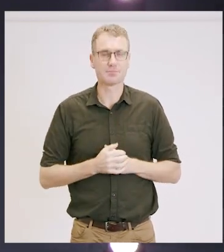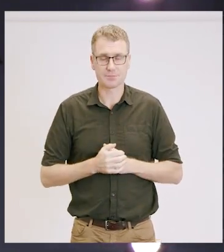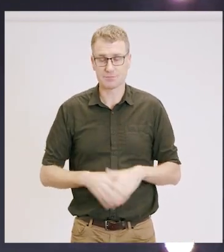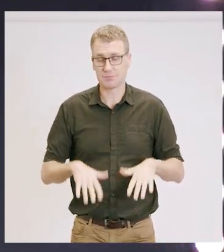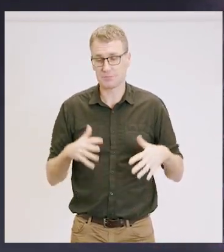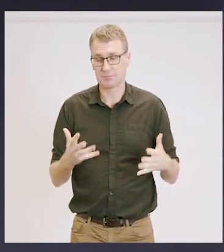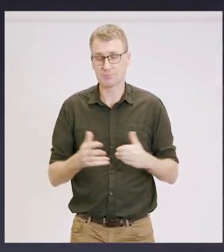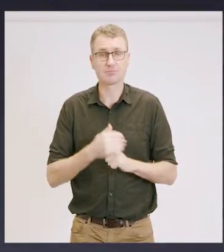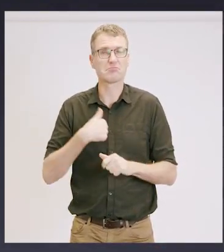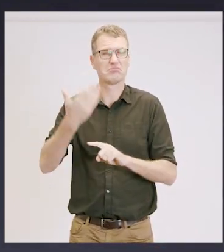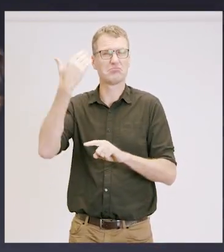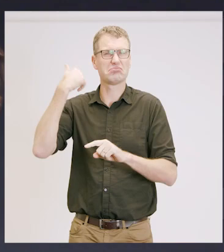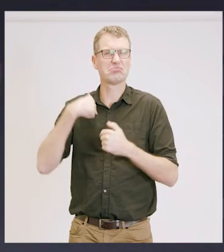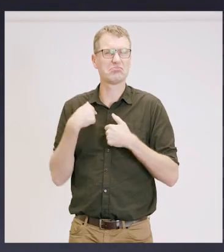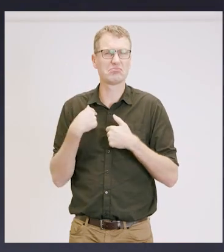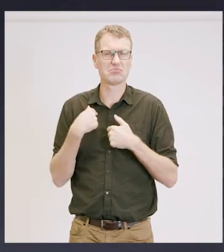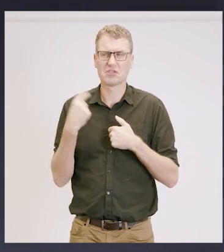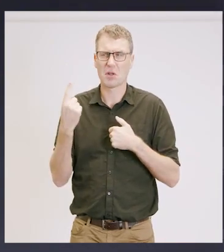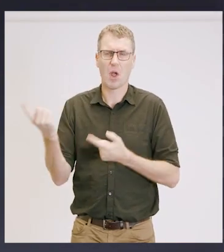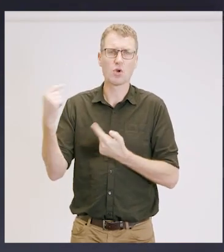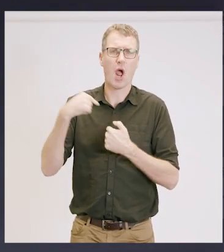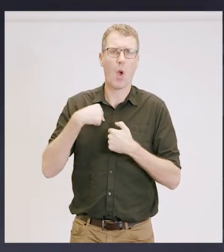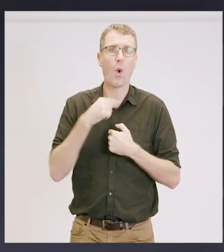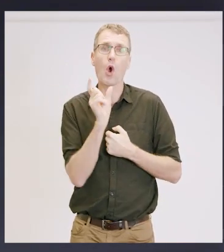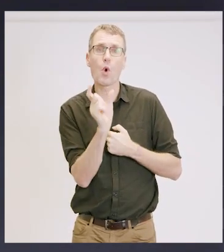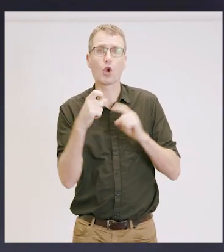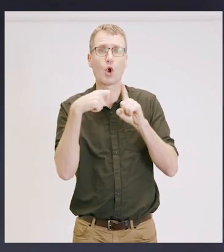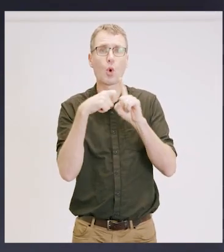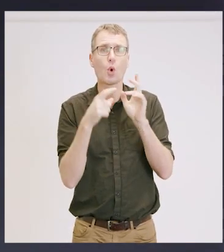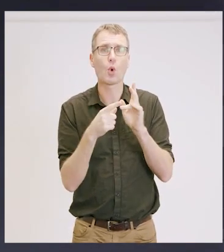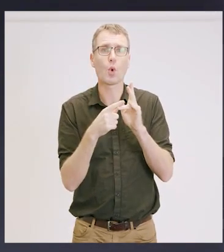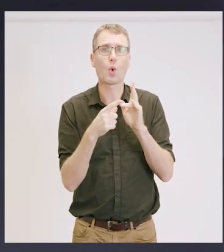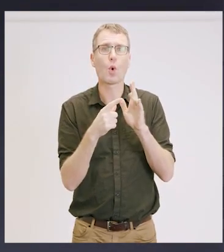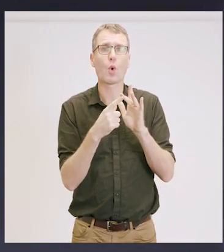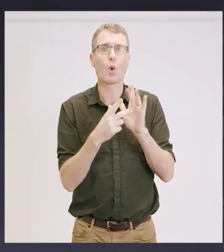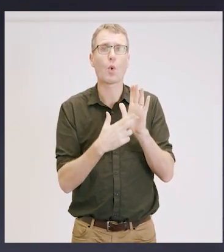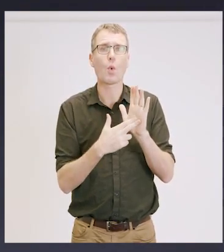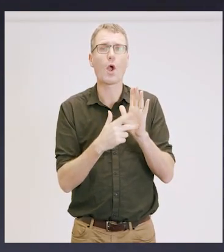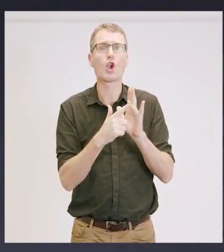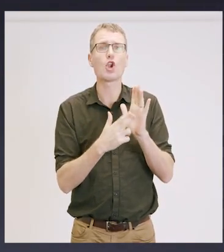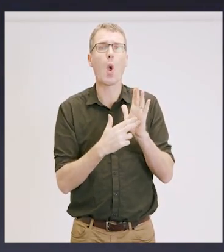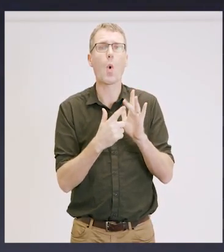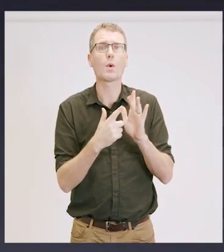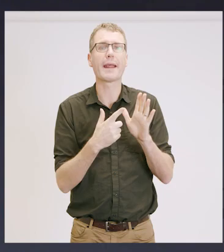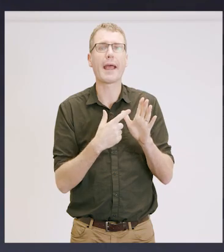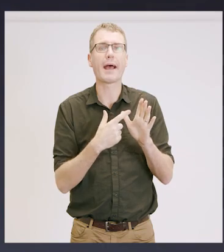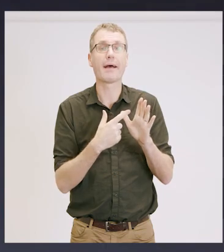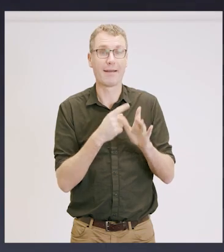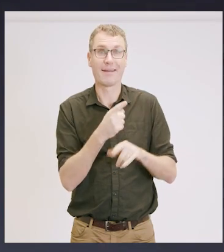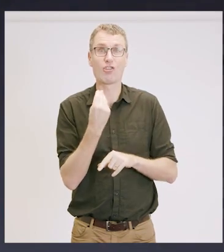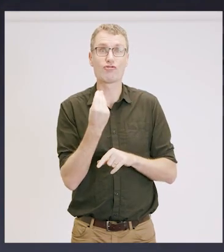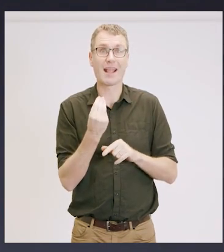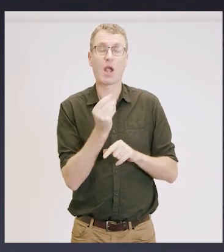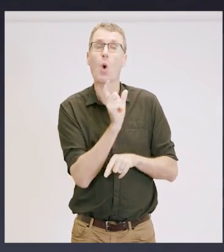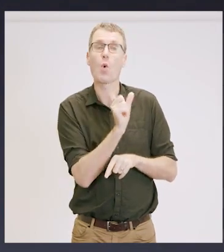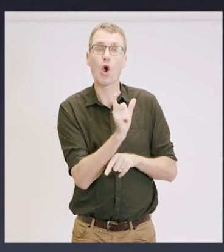correct, but I heard somewhere that the word koinonia was a Greek word that was actually created to describe what the Christians had.